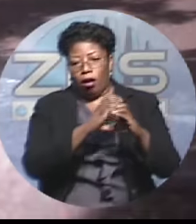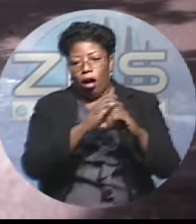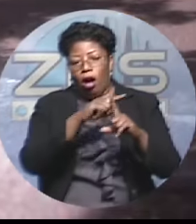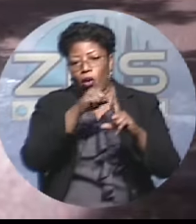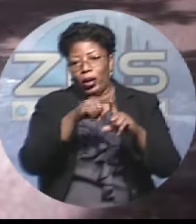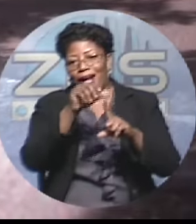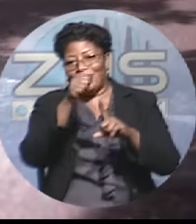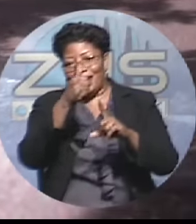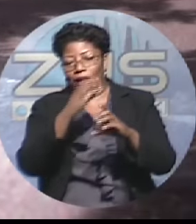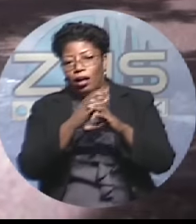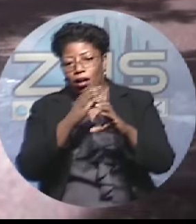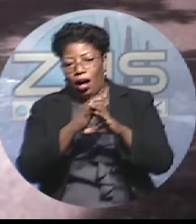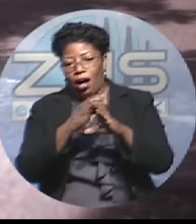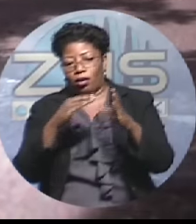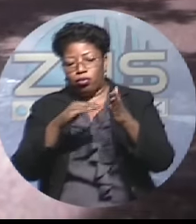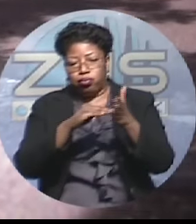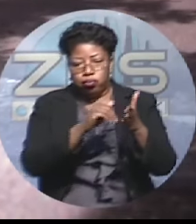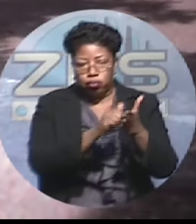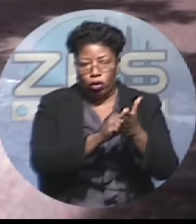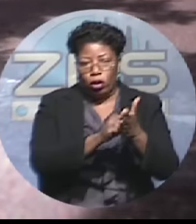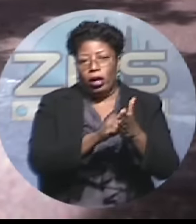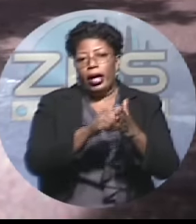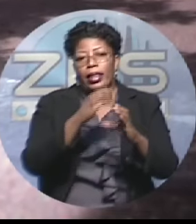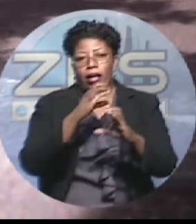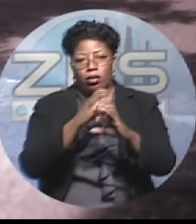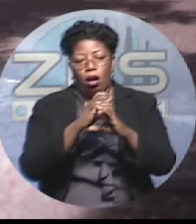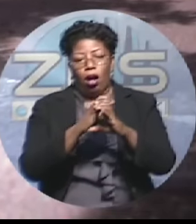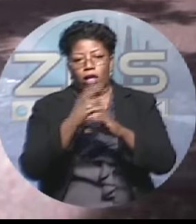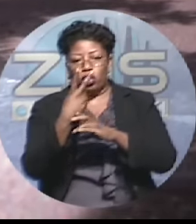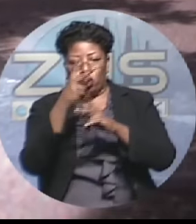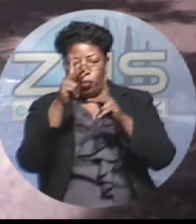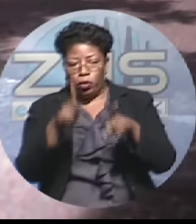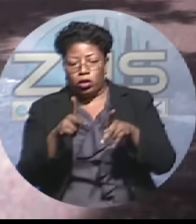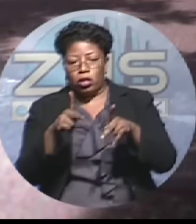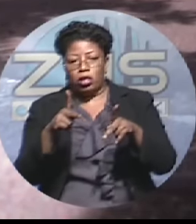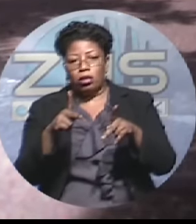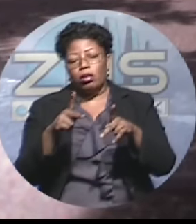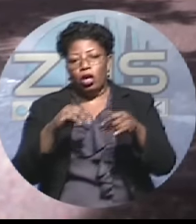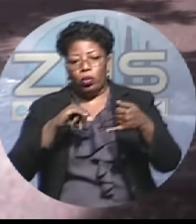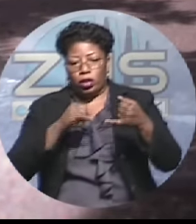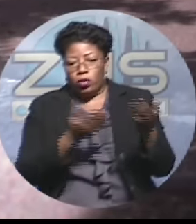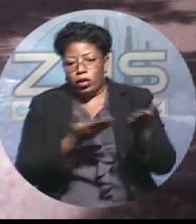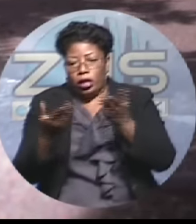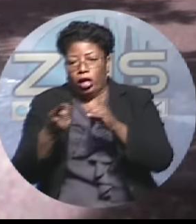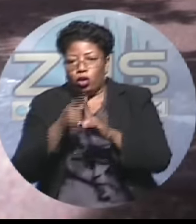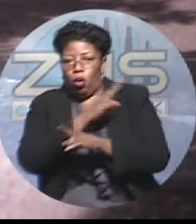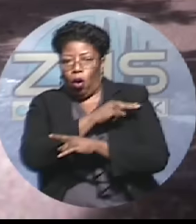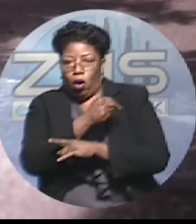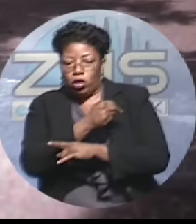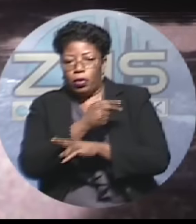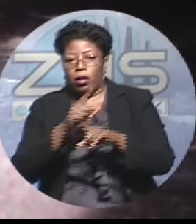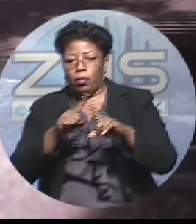ran into it near the police station area. Residents say that two persons were injured and taken to hospital.